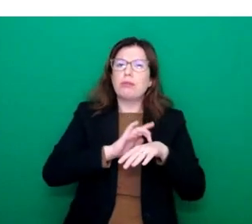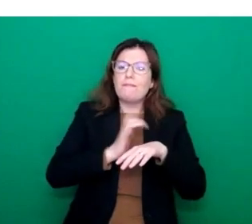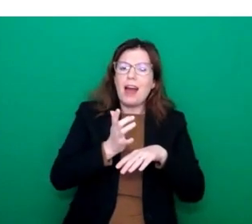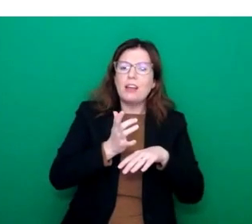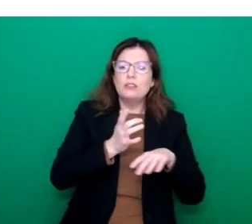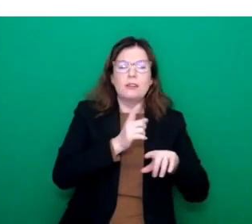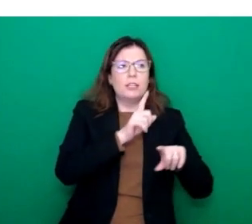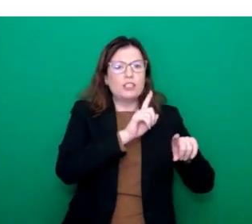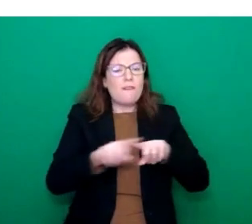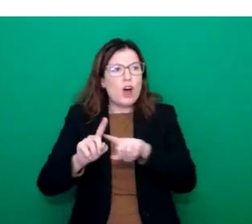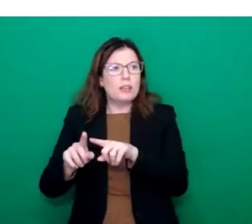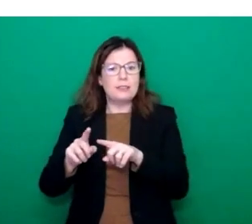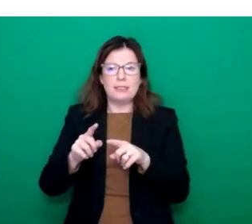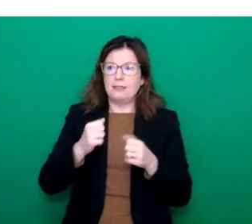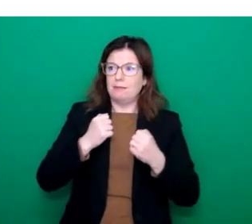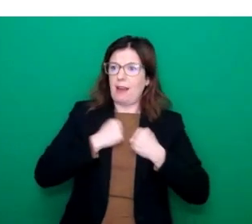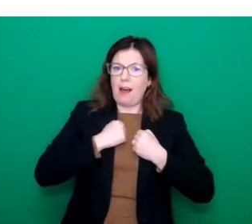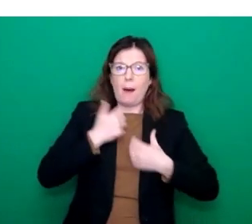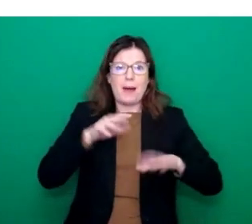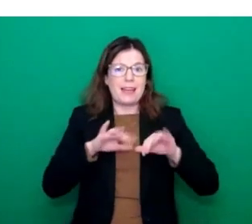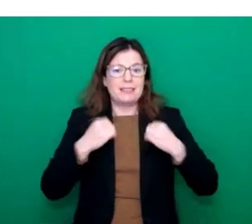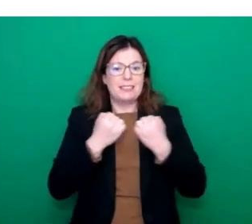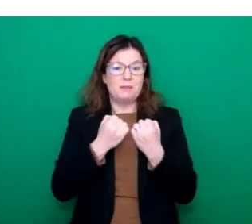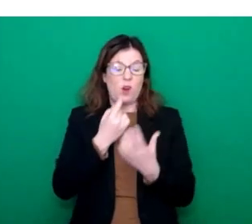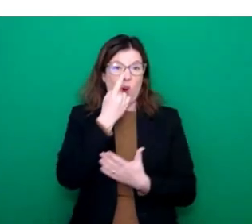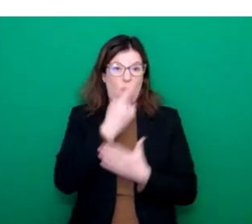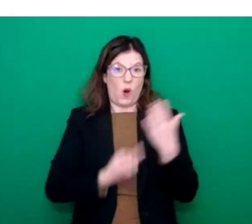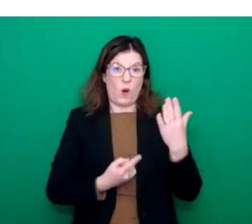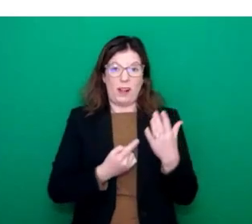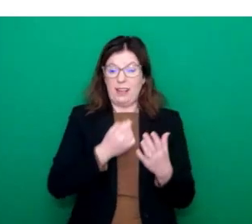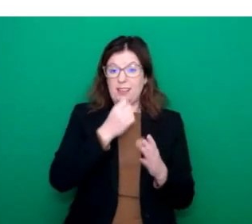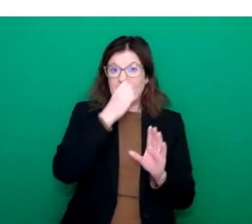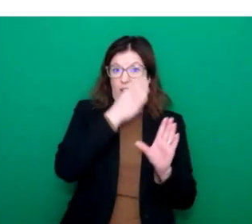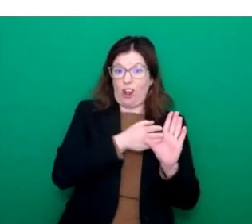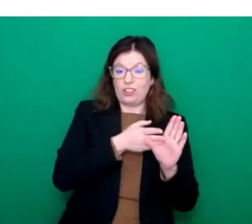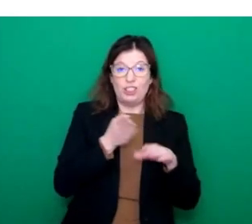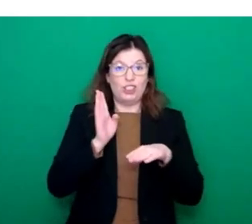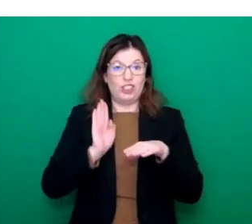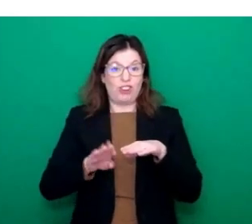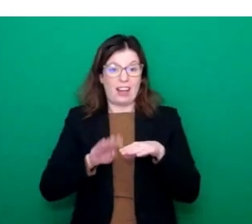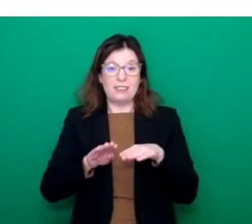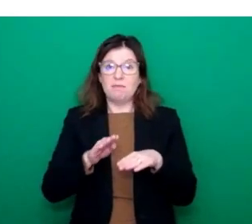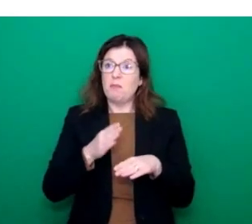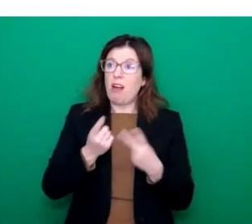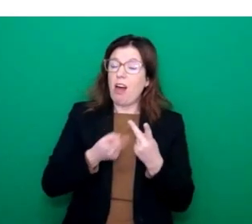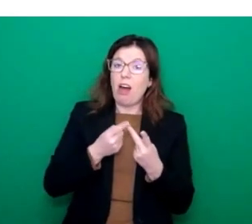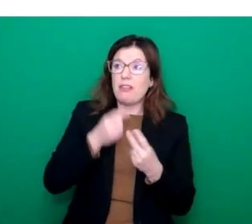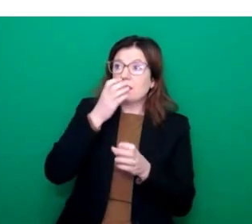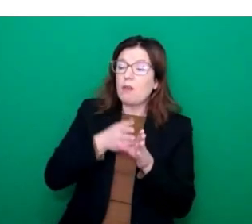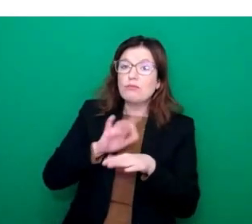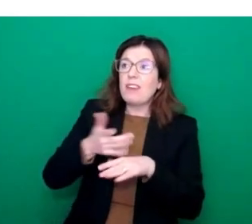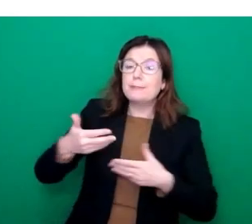pain team. At the moment, we only have psychologists and trainees. We don't have other psychological professionals, but we work closely with